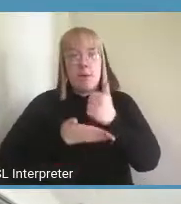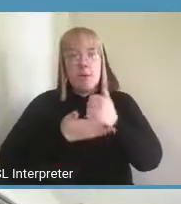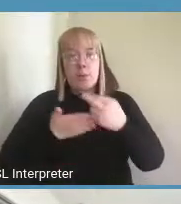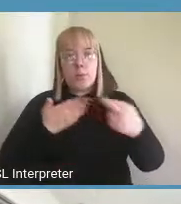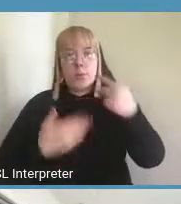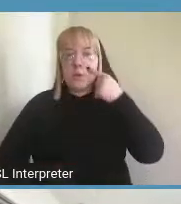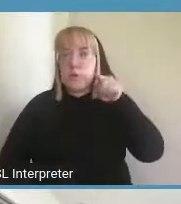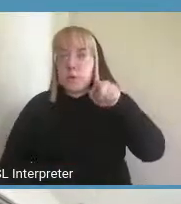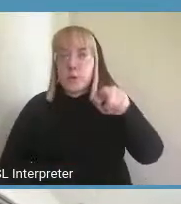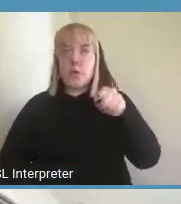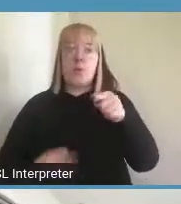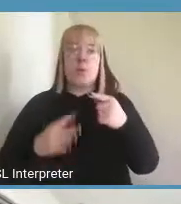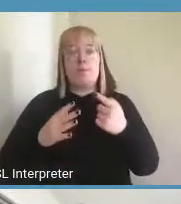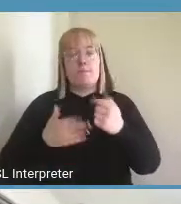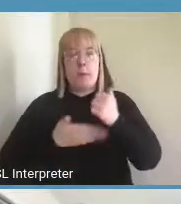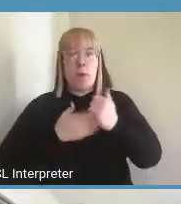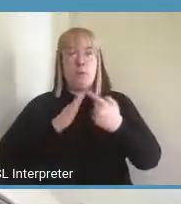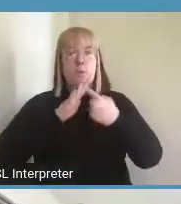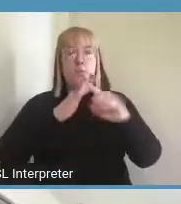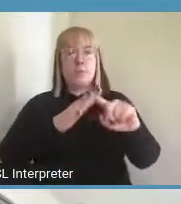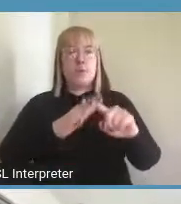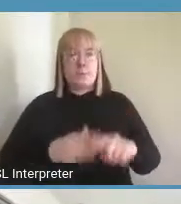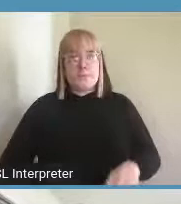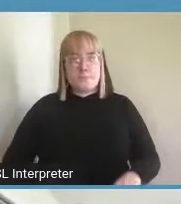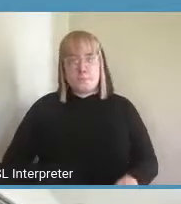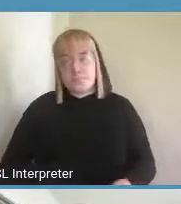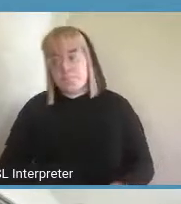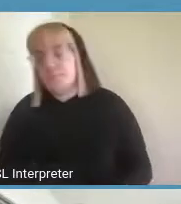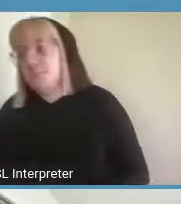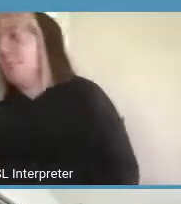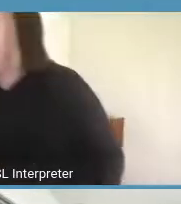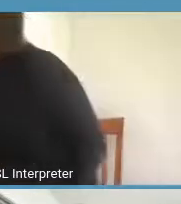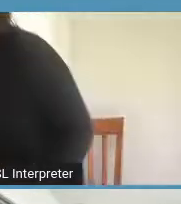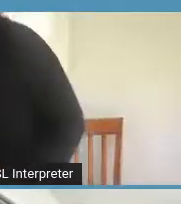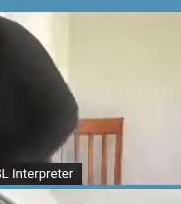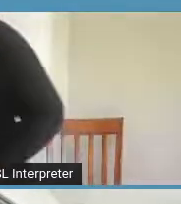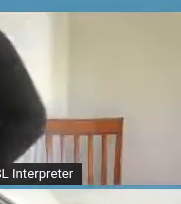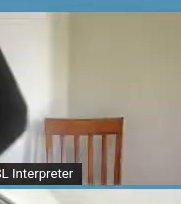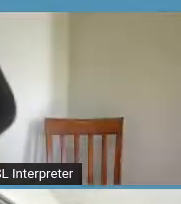for getting started. Take a quick sip of water here.